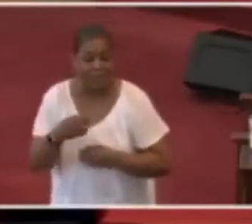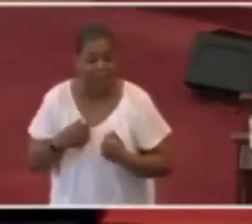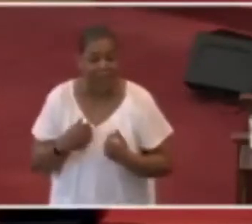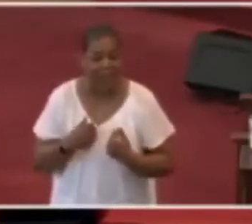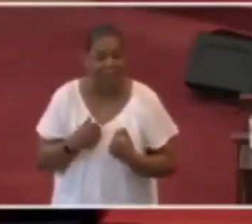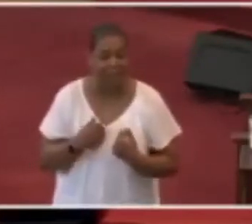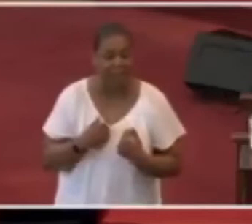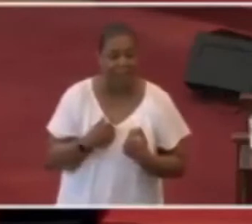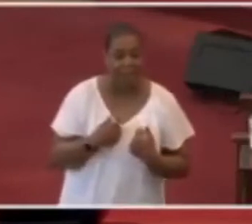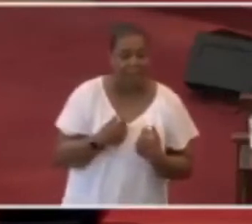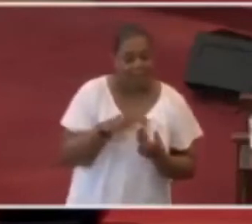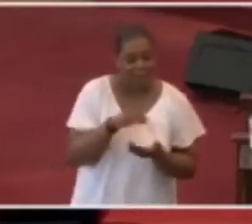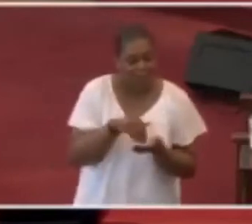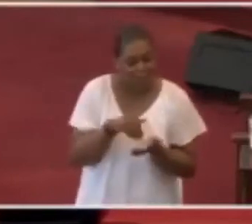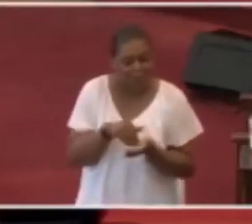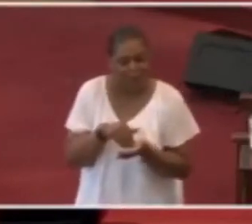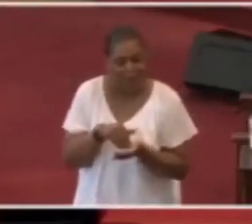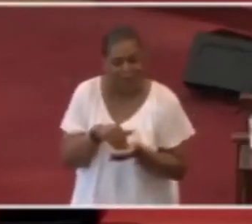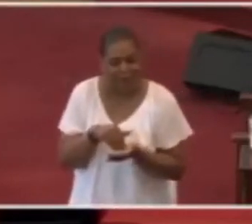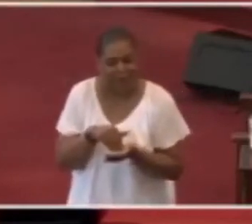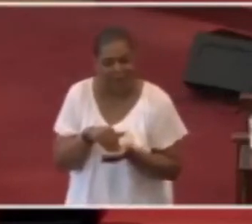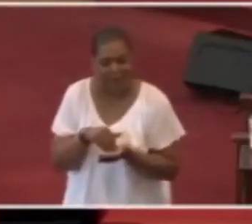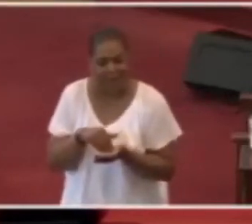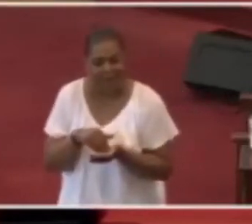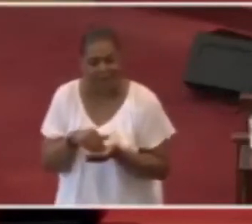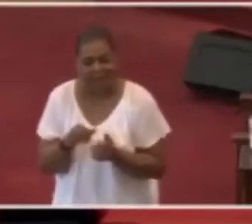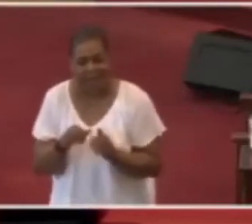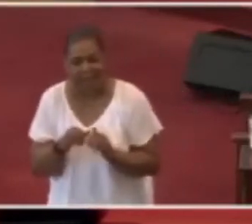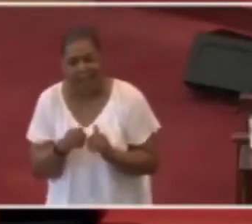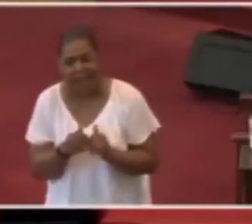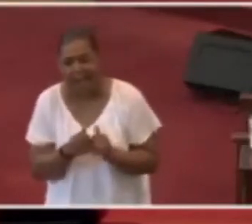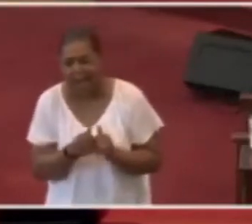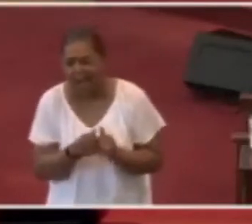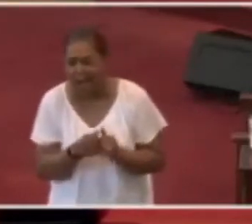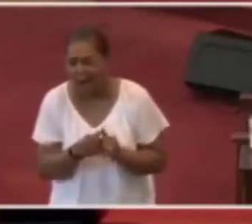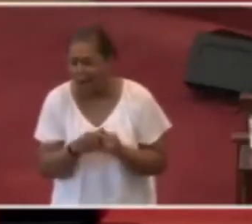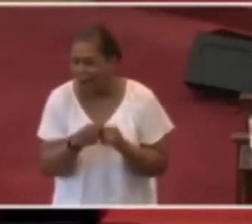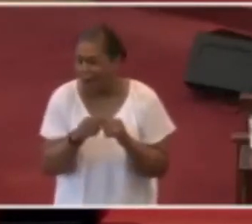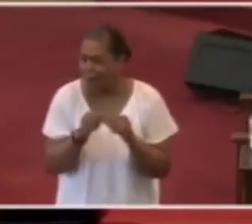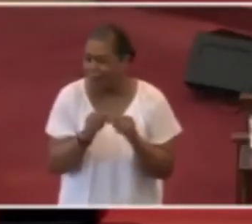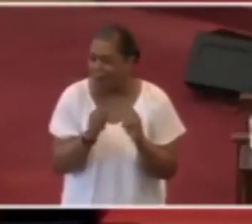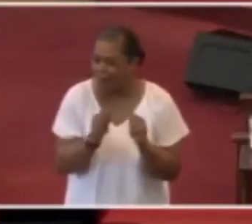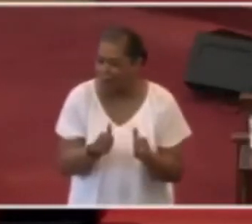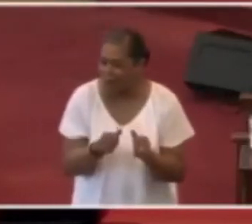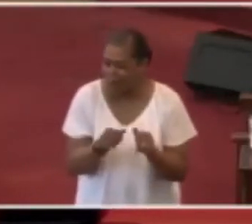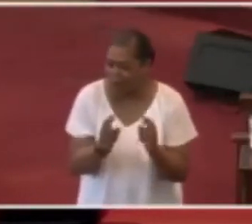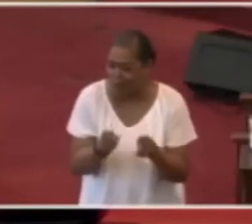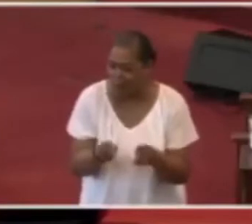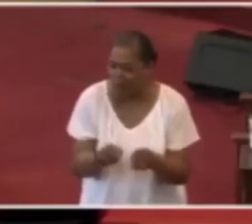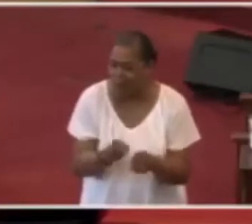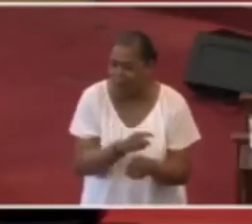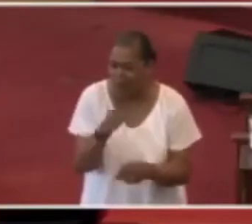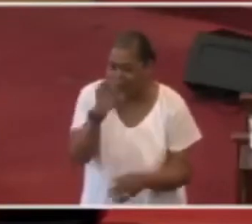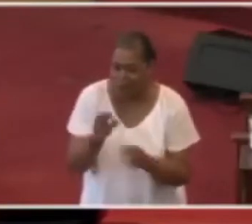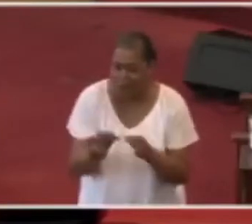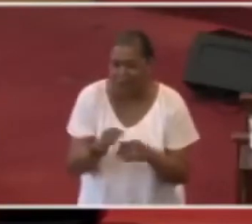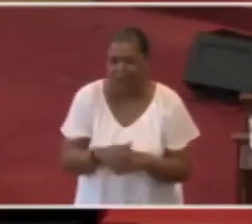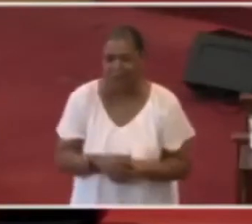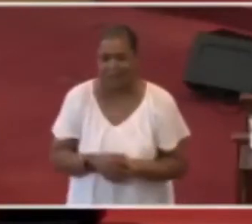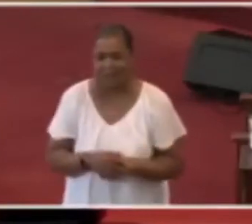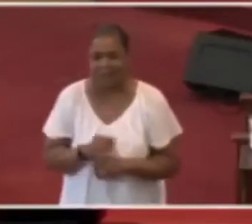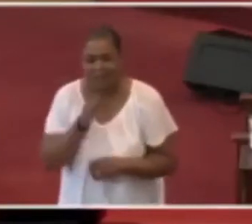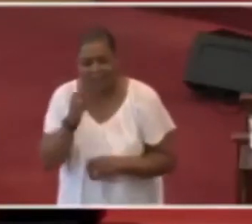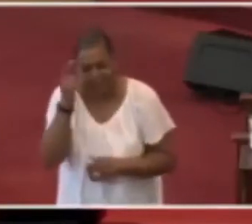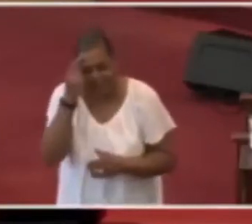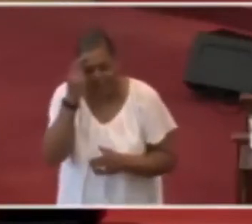you in the middle of it? How quick or emotional have some of your decisions been? Instead of thinking